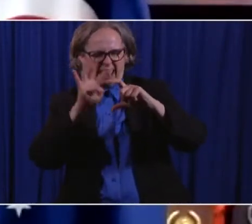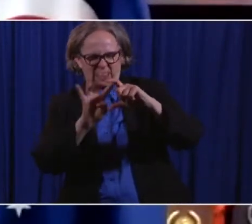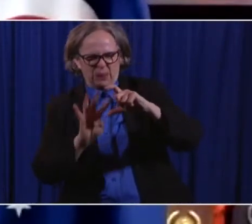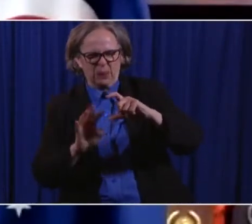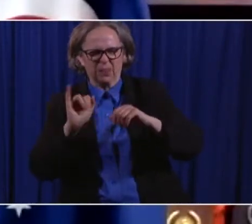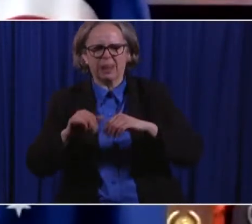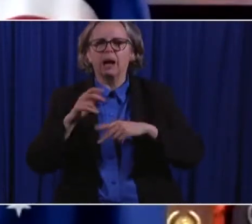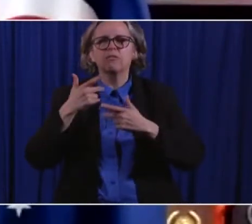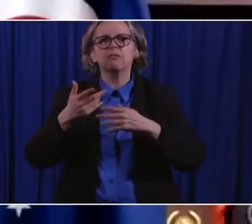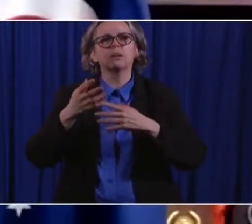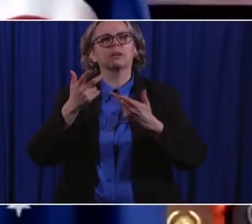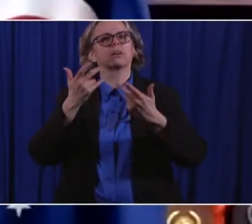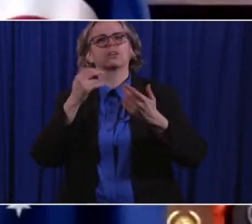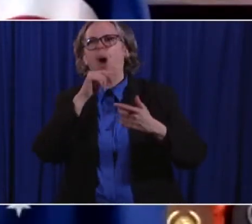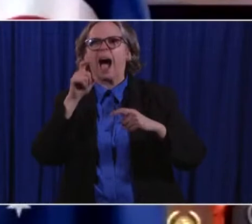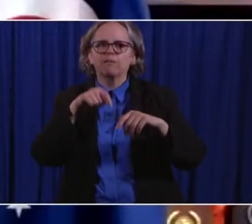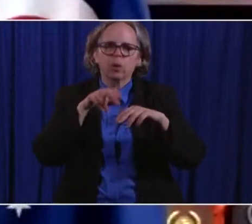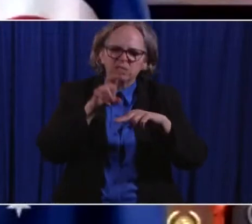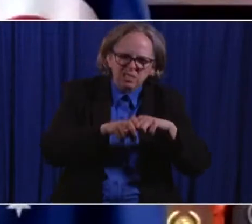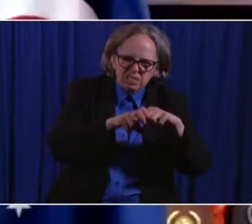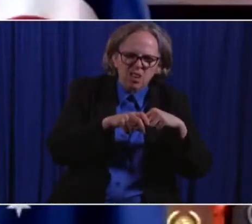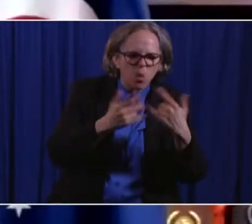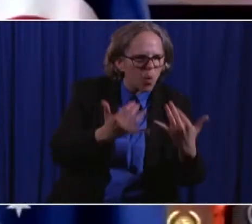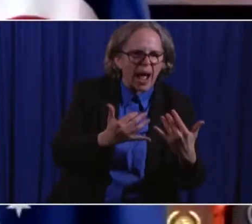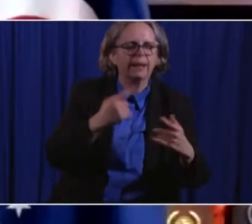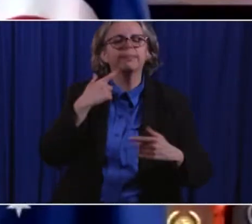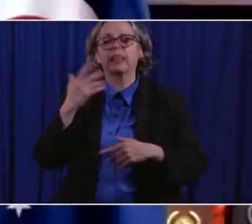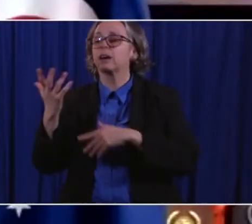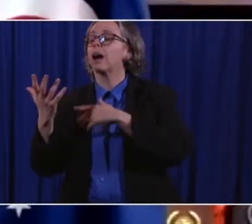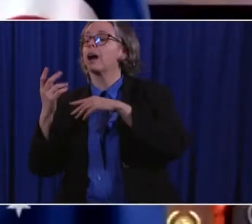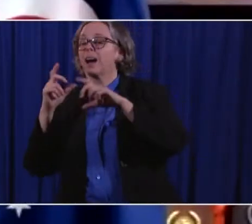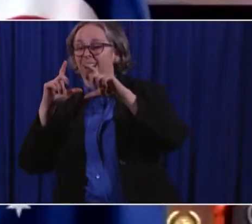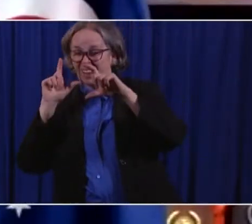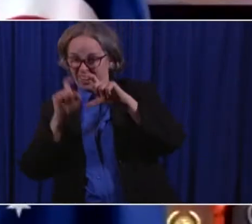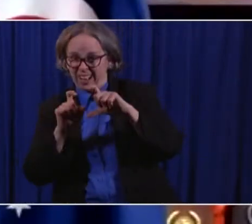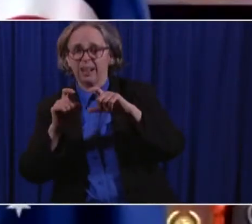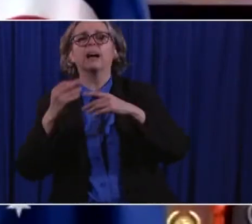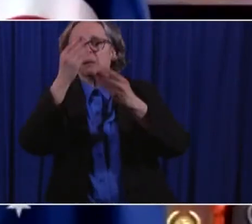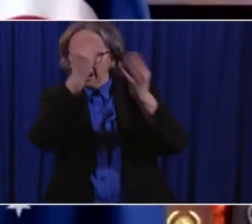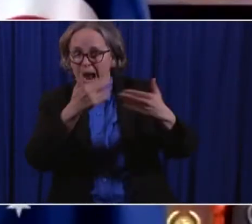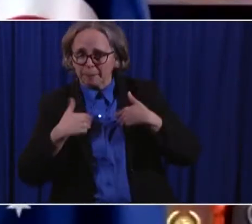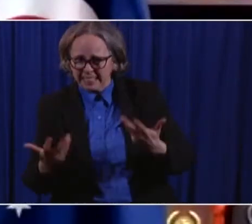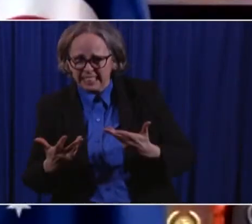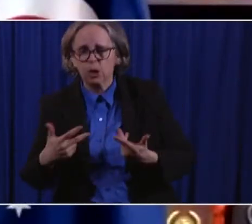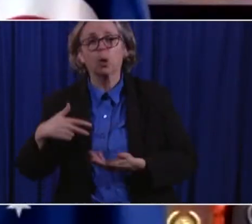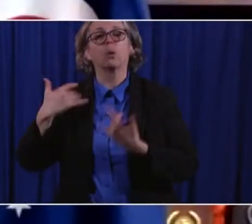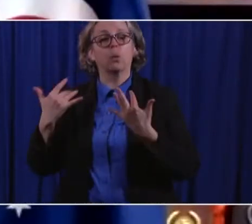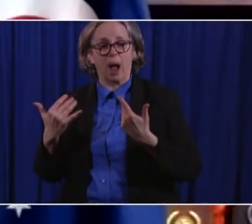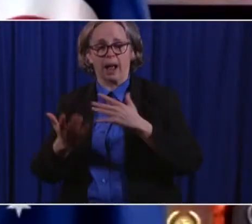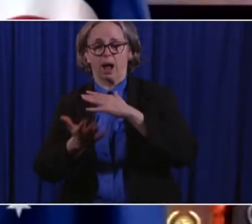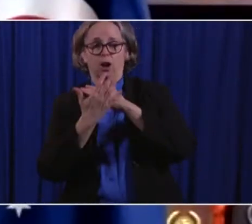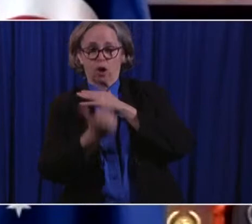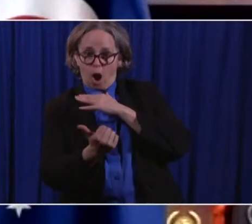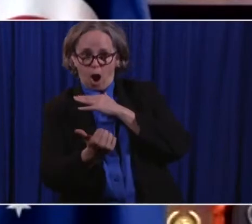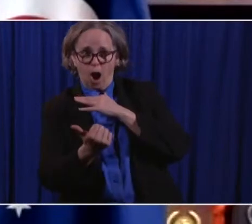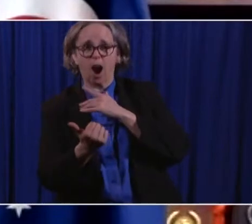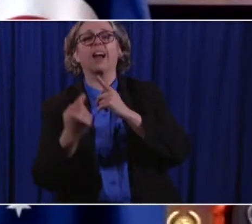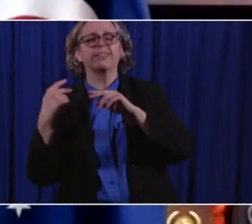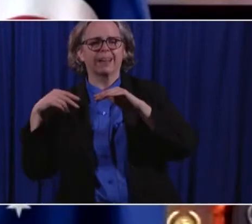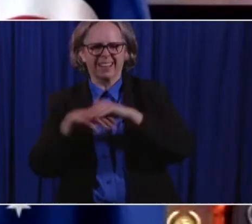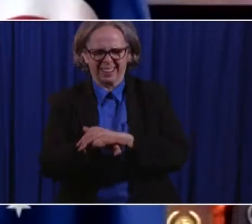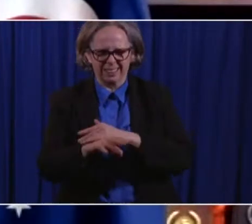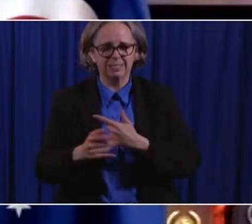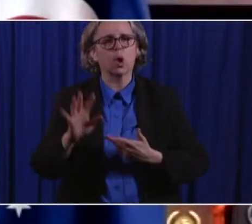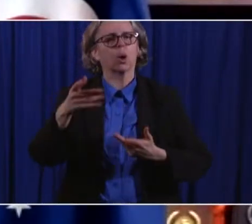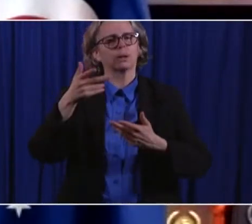room. As we try to get out of this, it allows people to remain in their cars, not have to come inside.